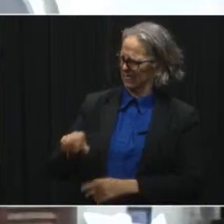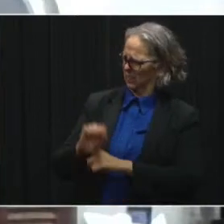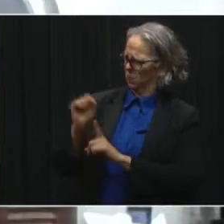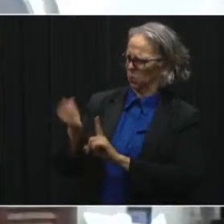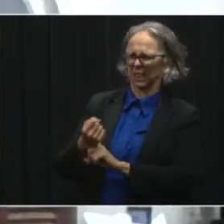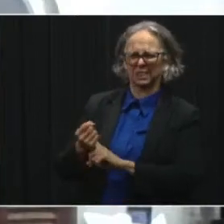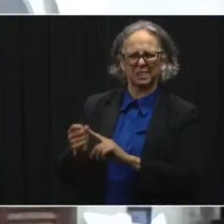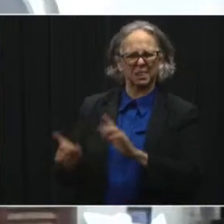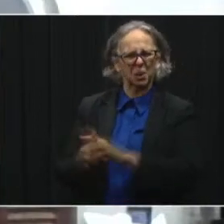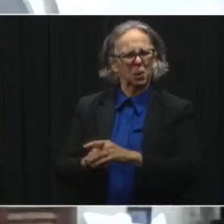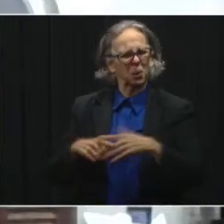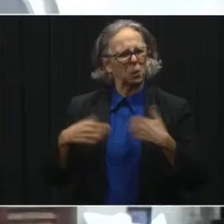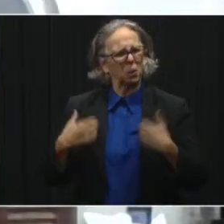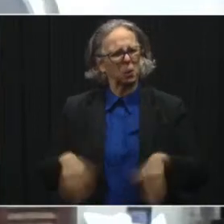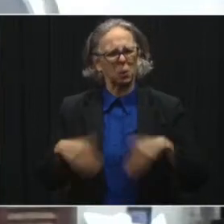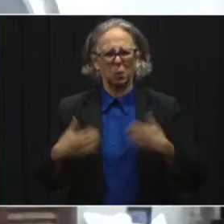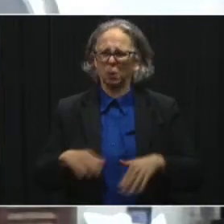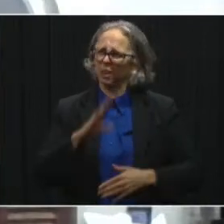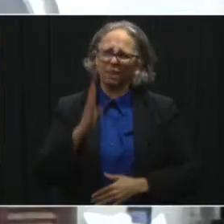in my career.